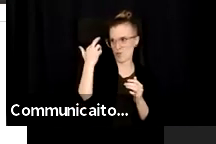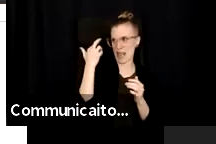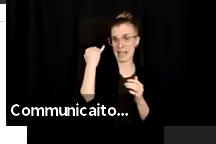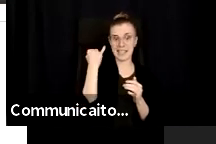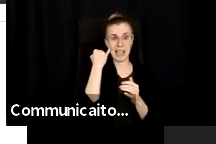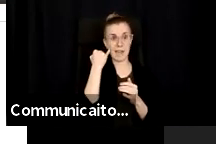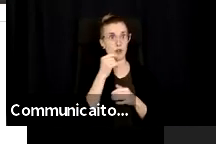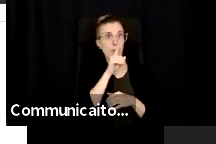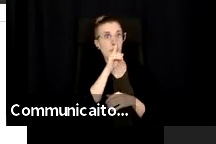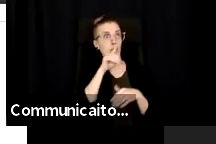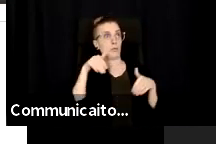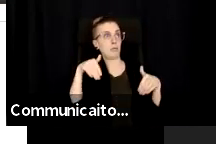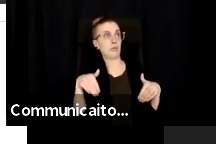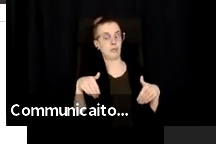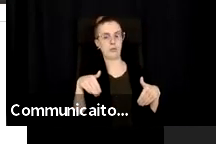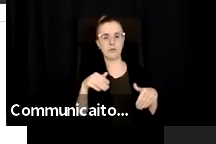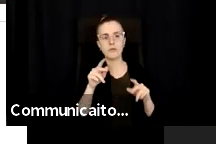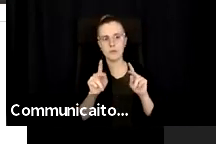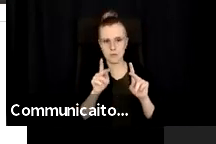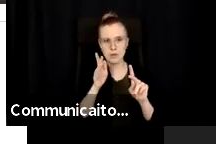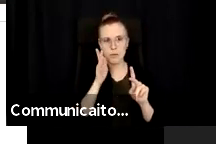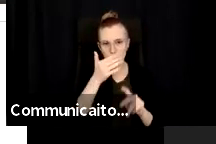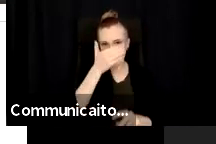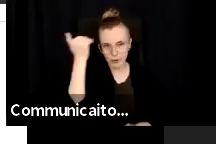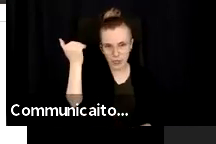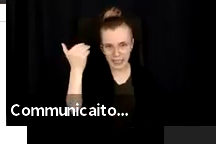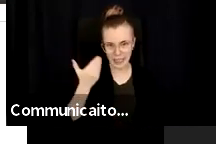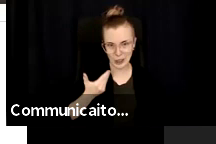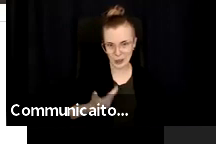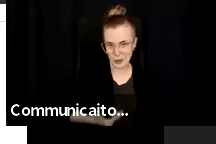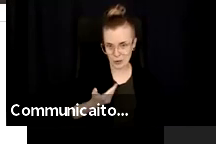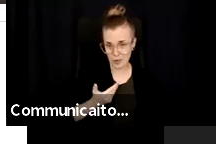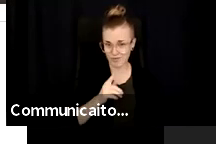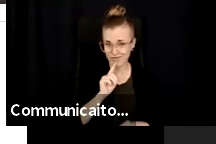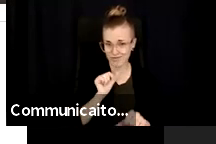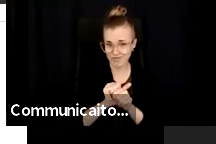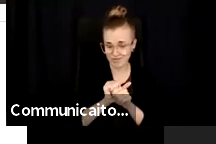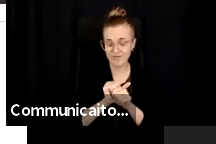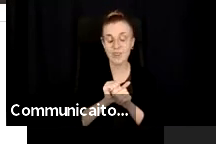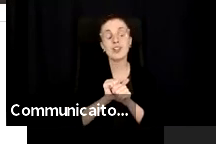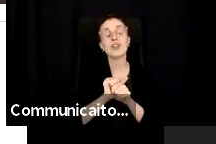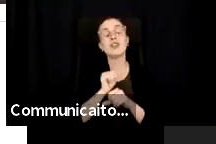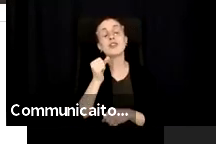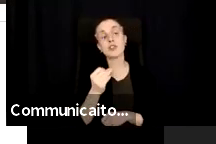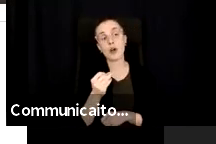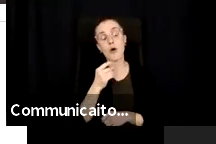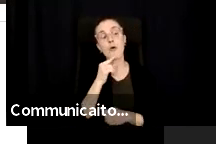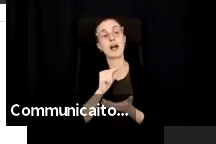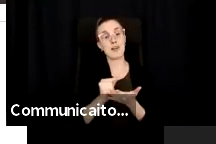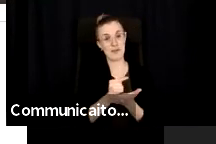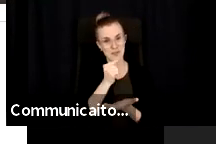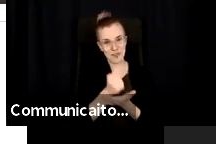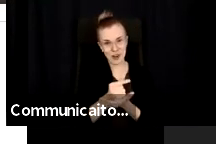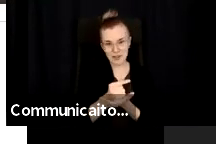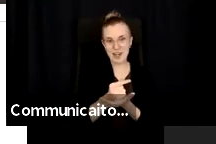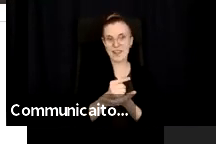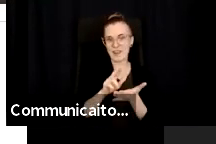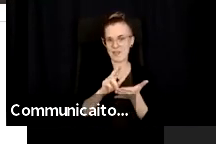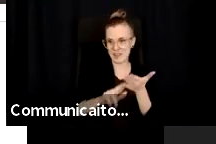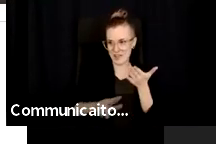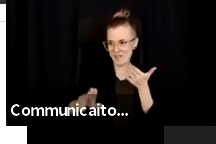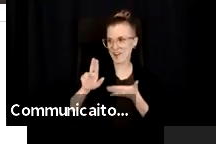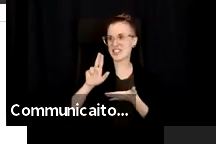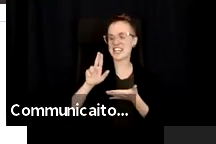You really will. And so I graduated from the university feeling